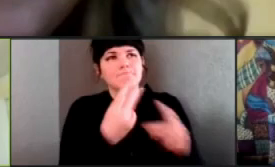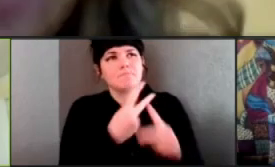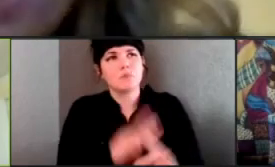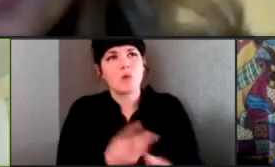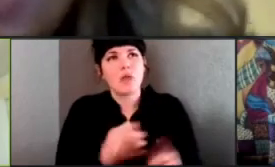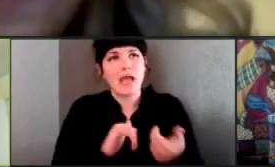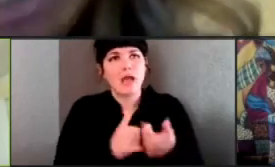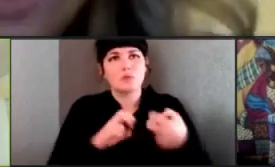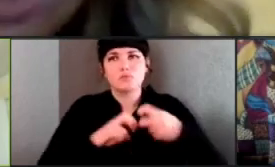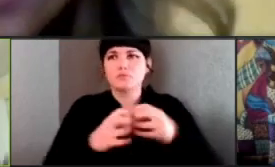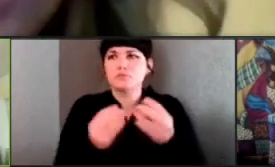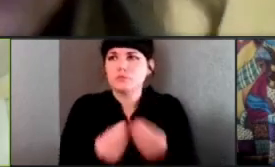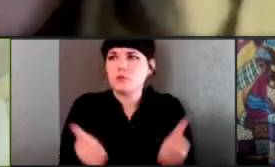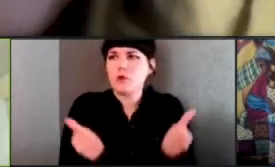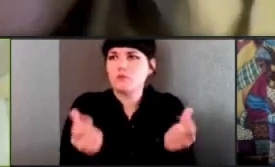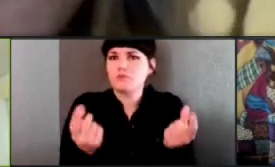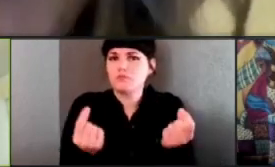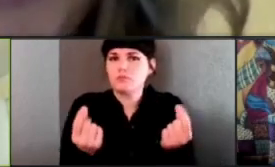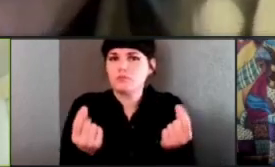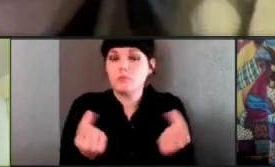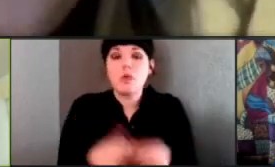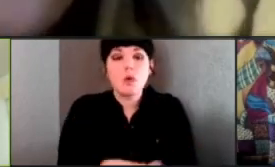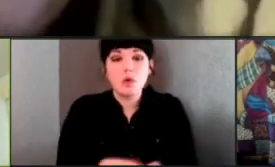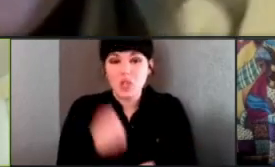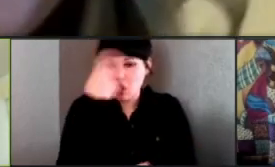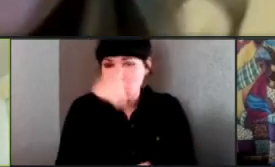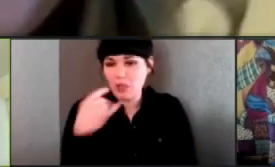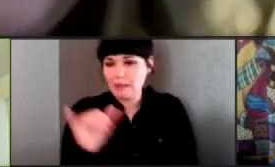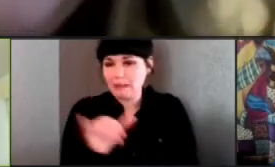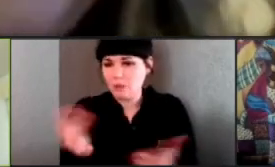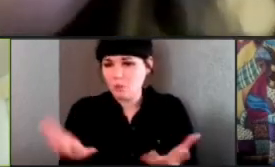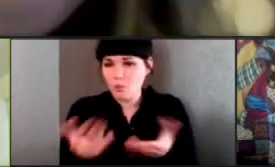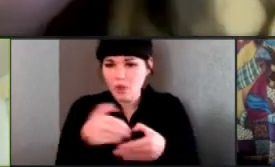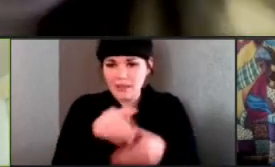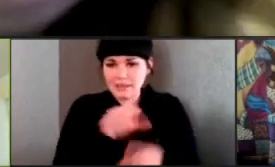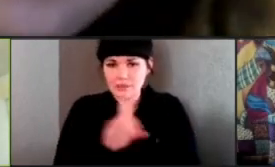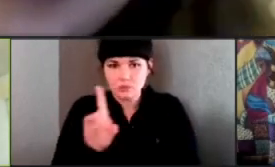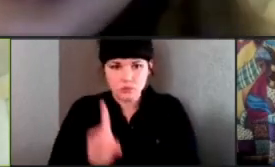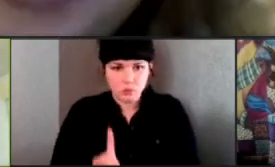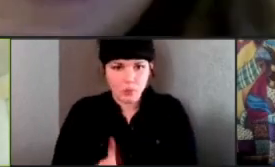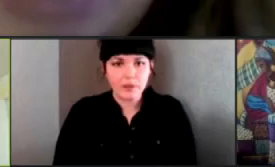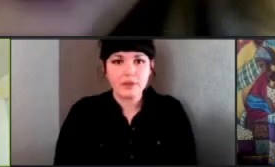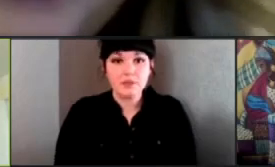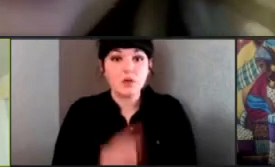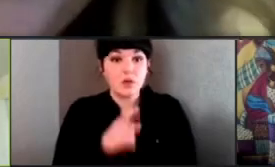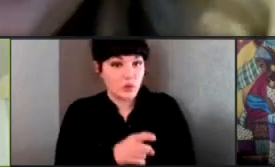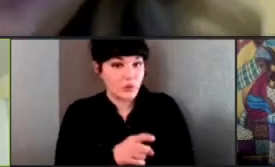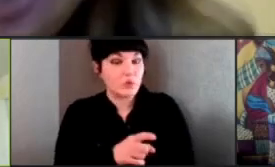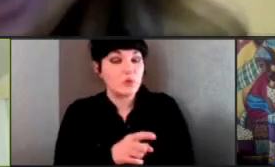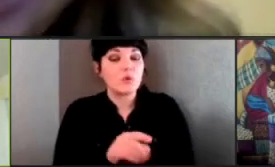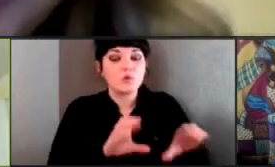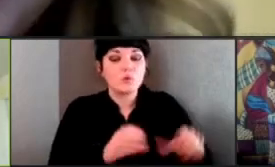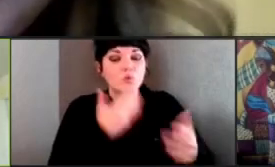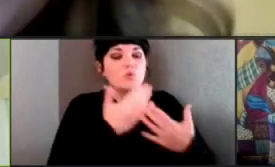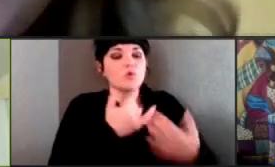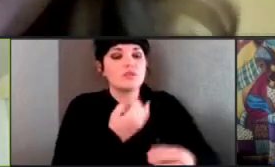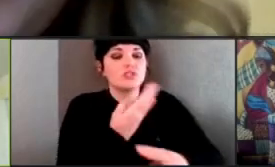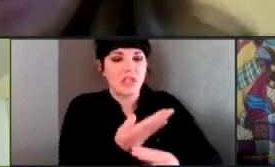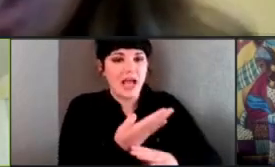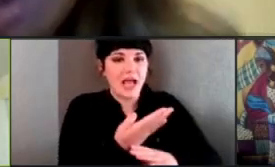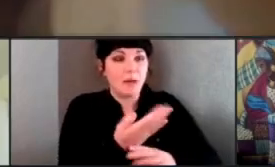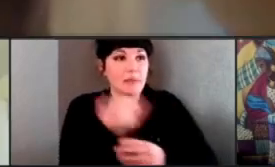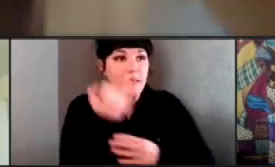Yeah. I know you're very good at taking questions back and coming back with us, back to us next week and getting us the answer.